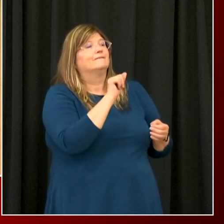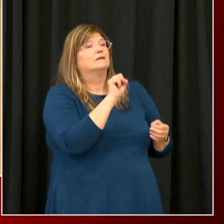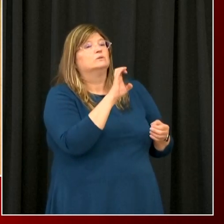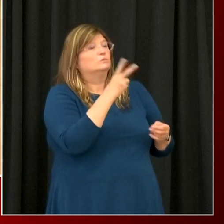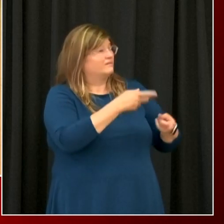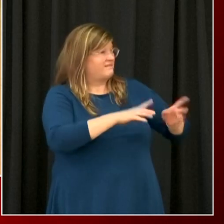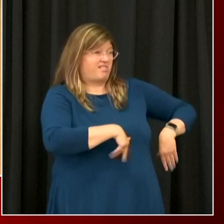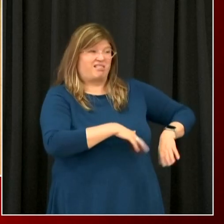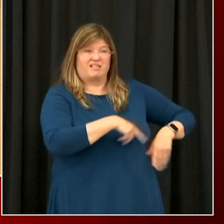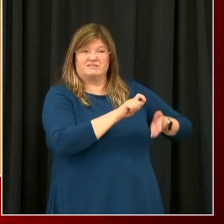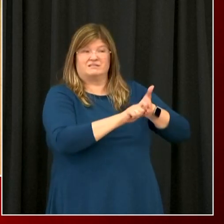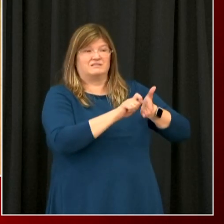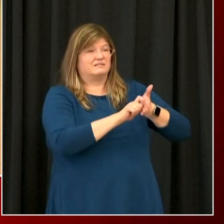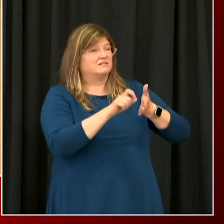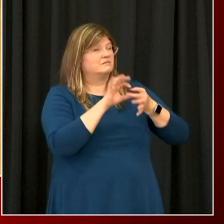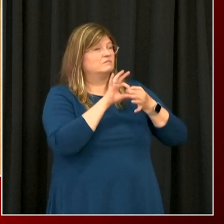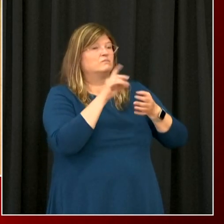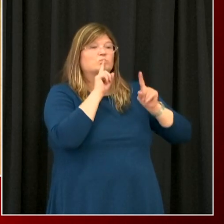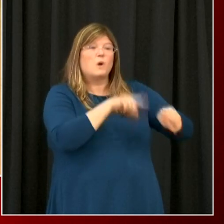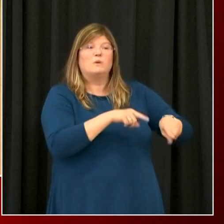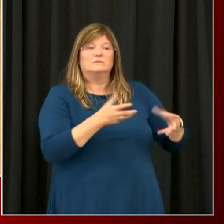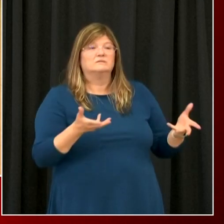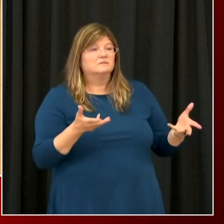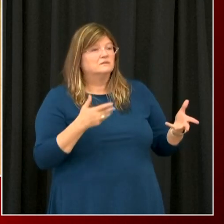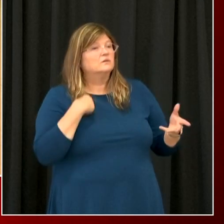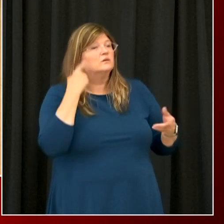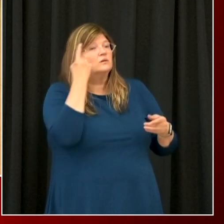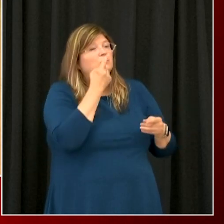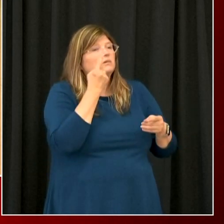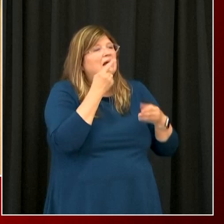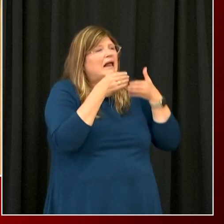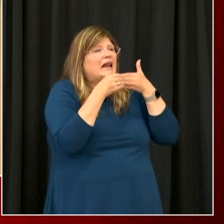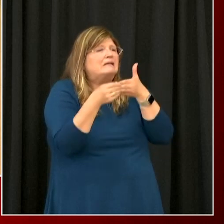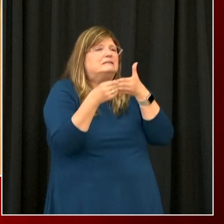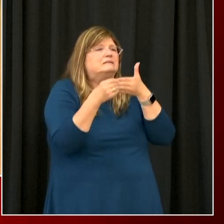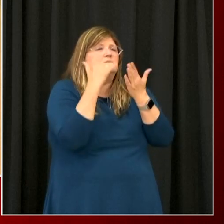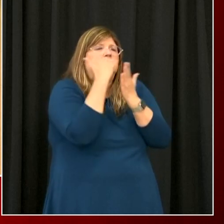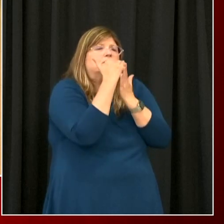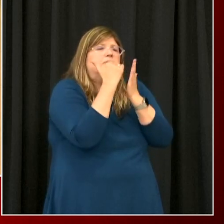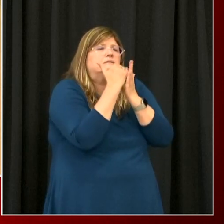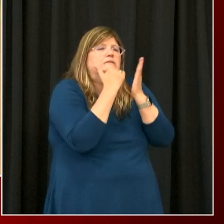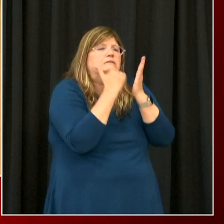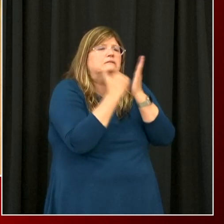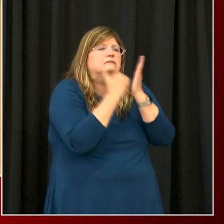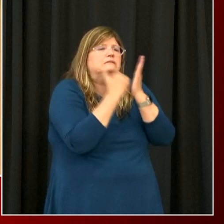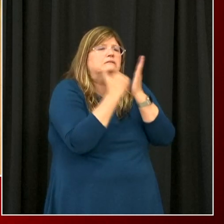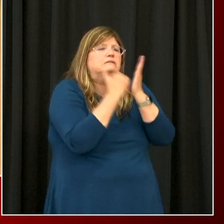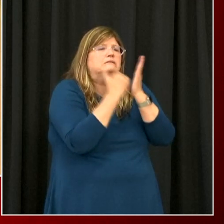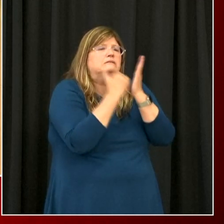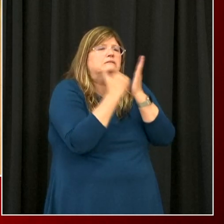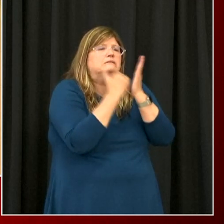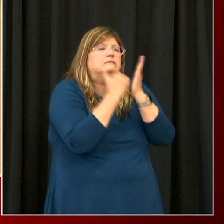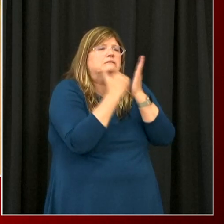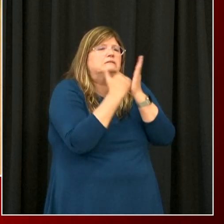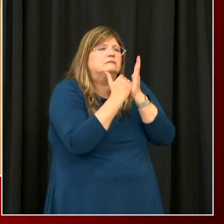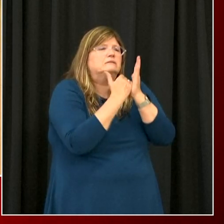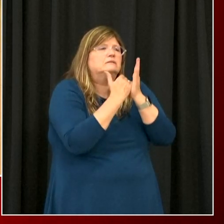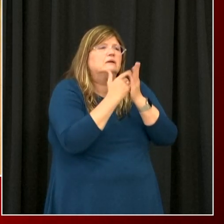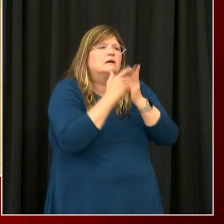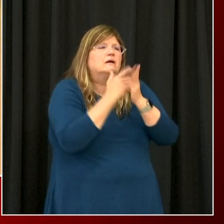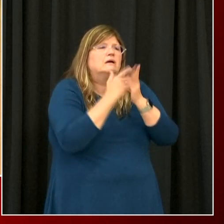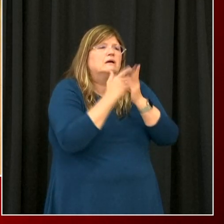expect guidelines as far as like how like in preparation for a phase 2 or how they could like prepare beforehand? That's a great